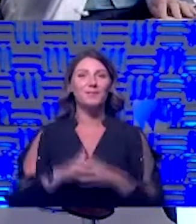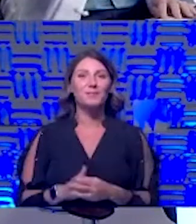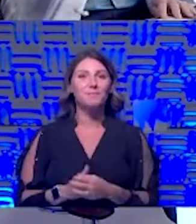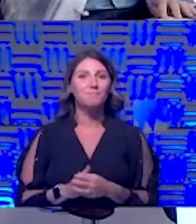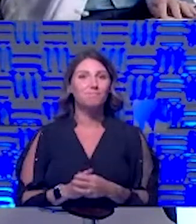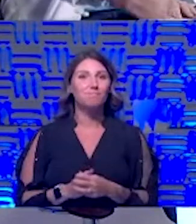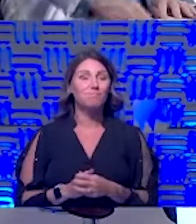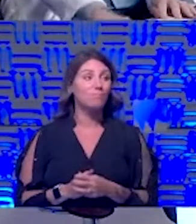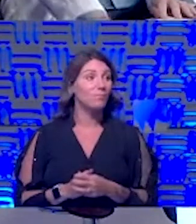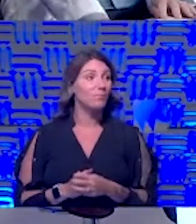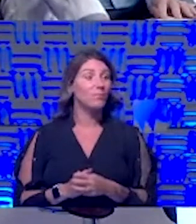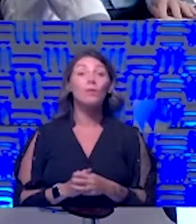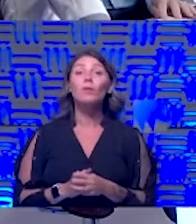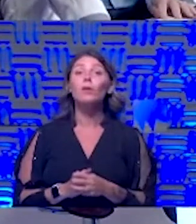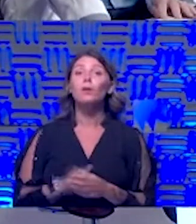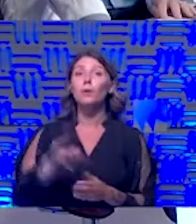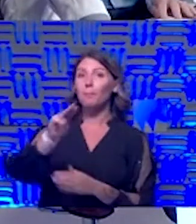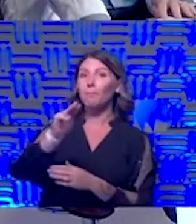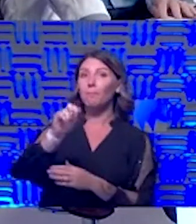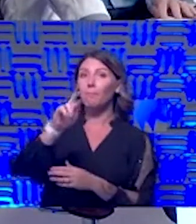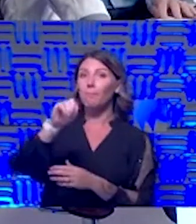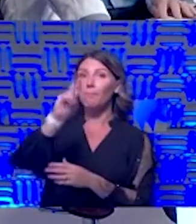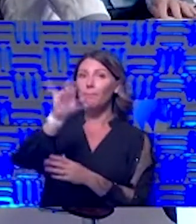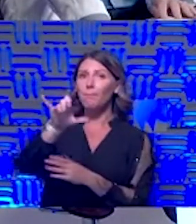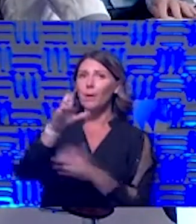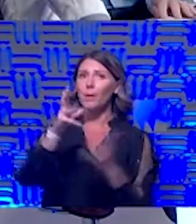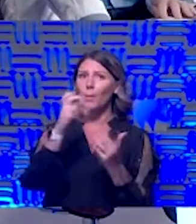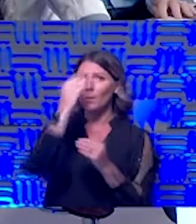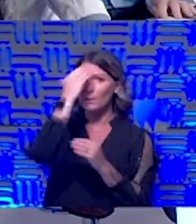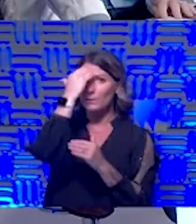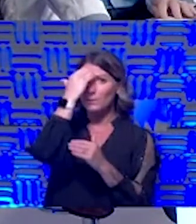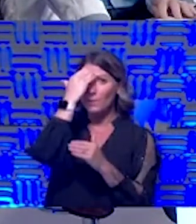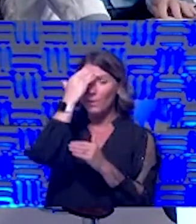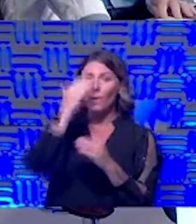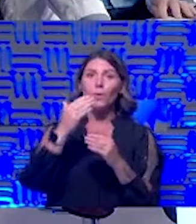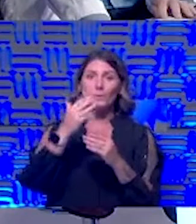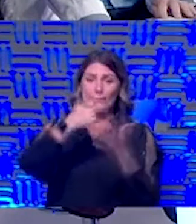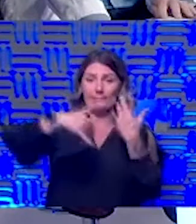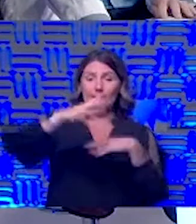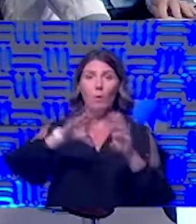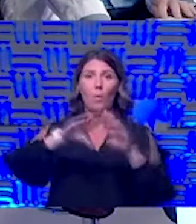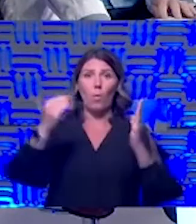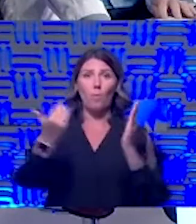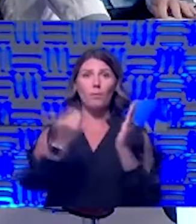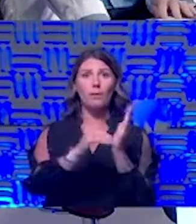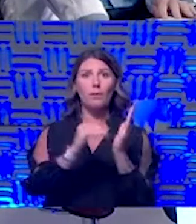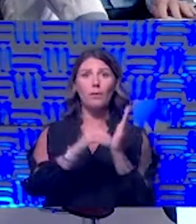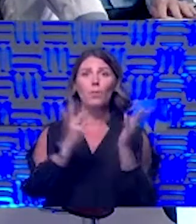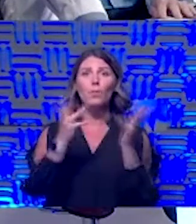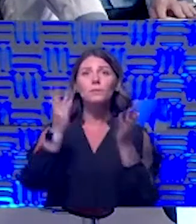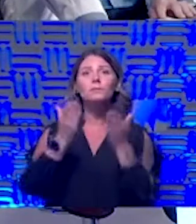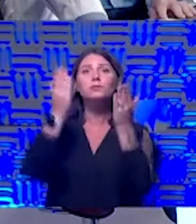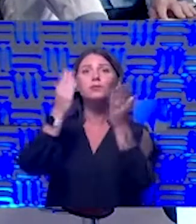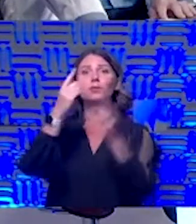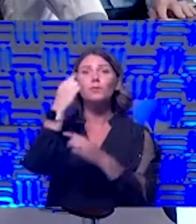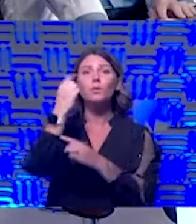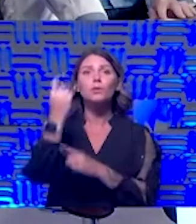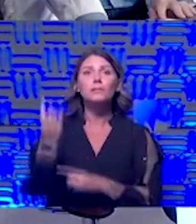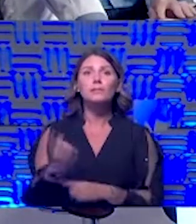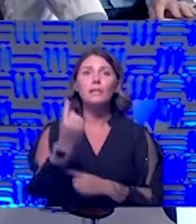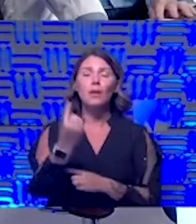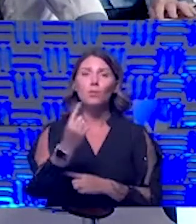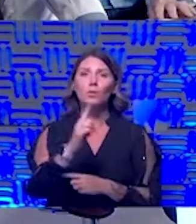So how about our audience? Mallory wants to know, with society opening back up, what suggestions do you have for someone who is